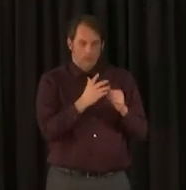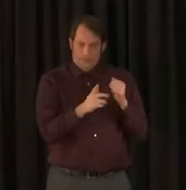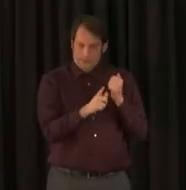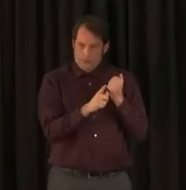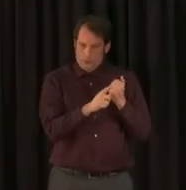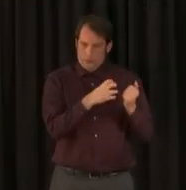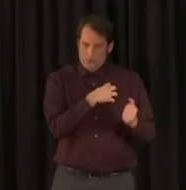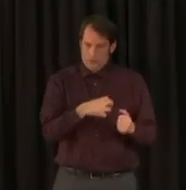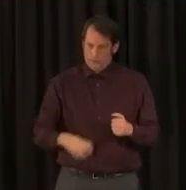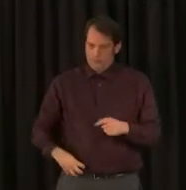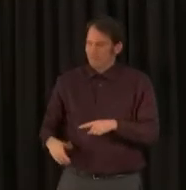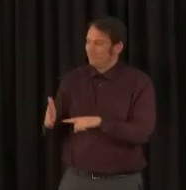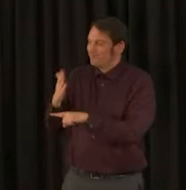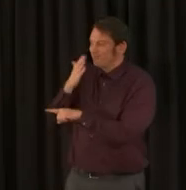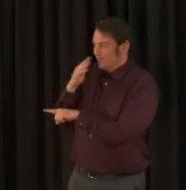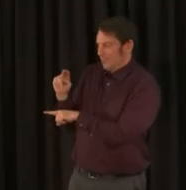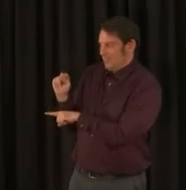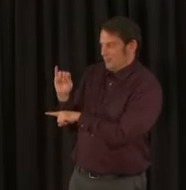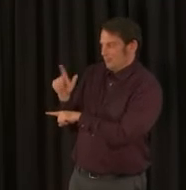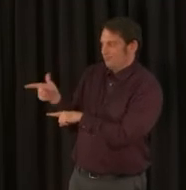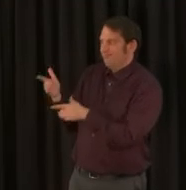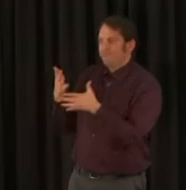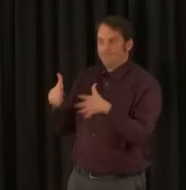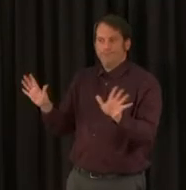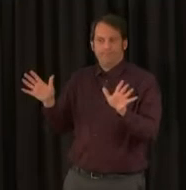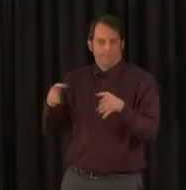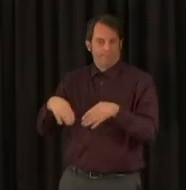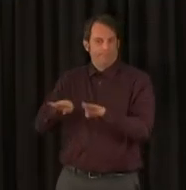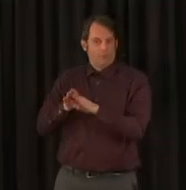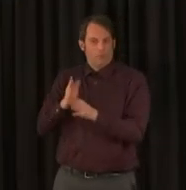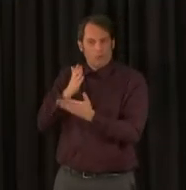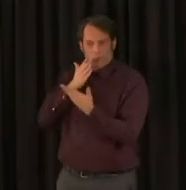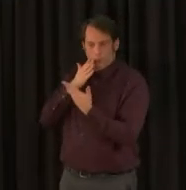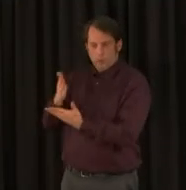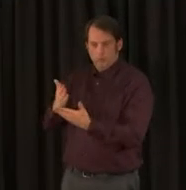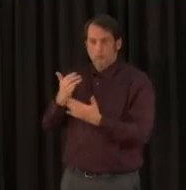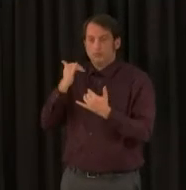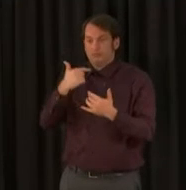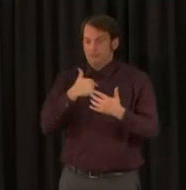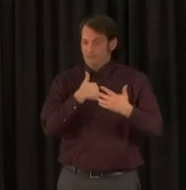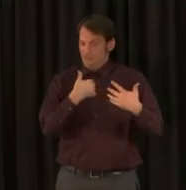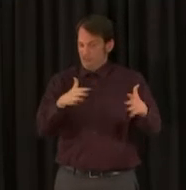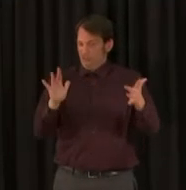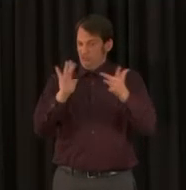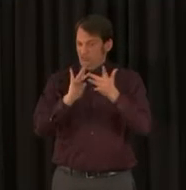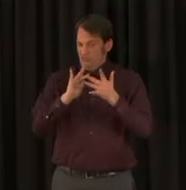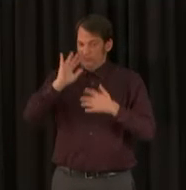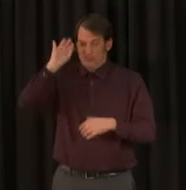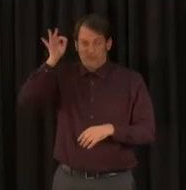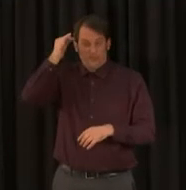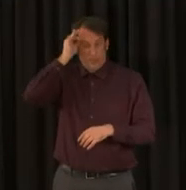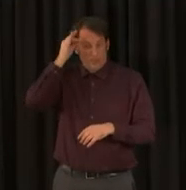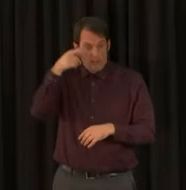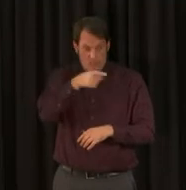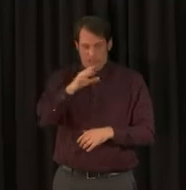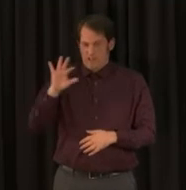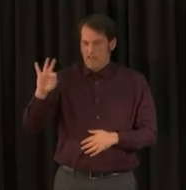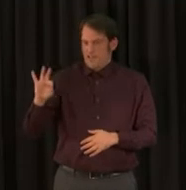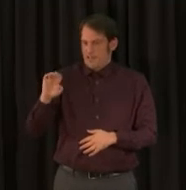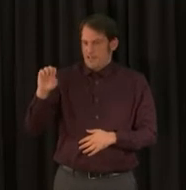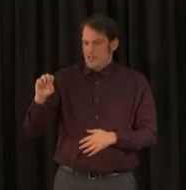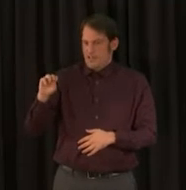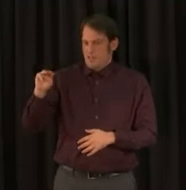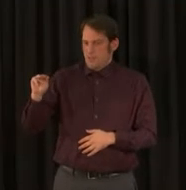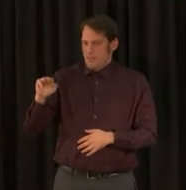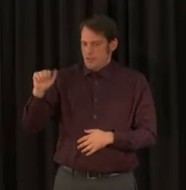Neil. And this is really important. We had reached out to our federal partners at FEMA, at the SBA, to see if there were